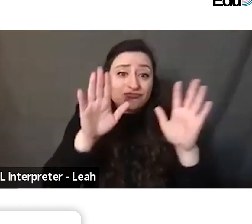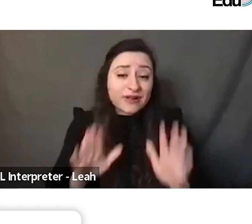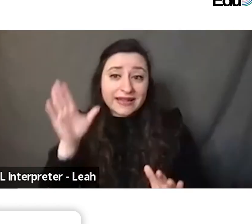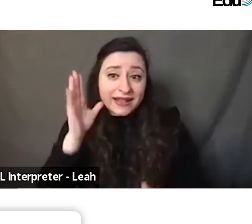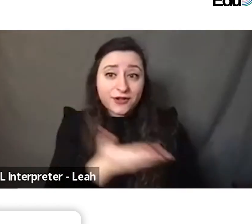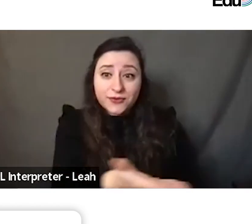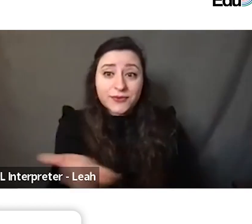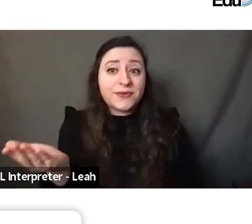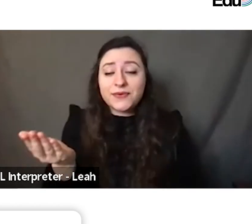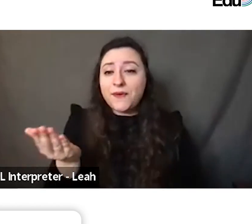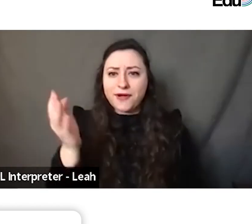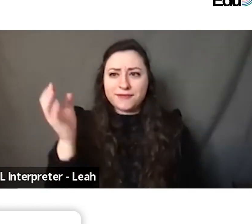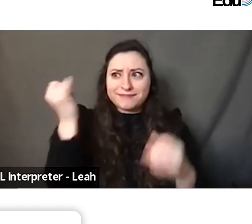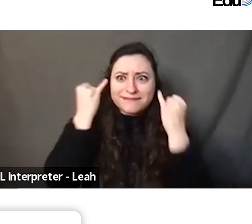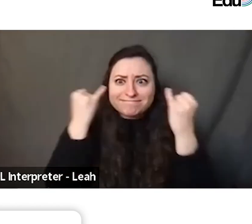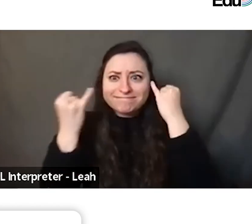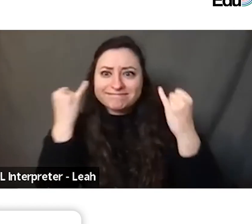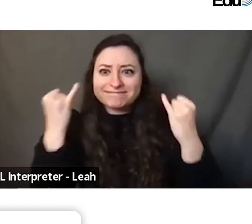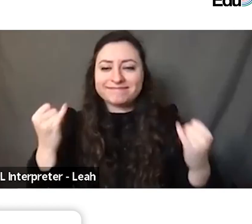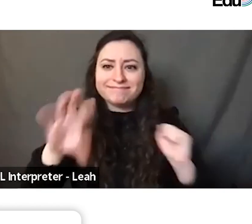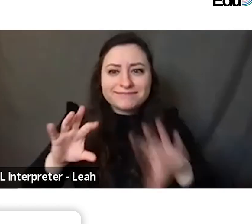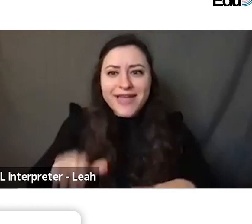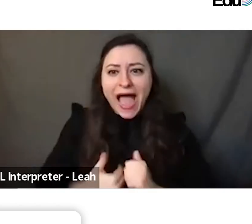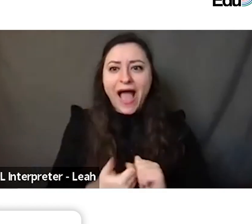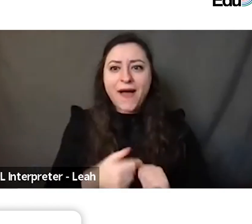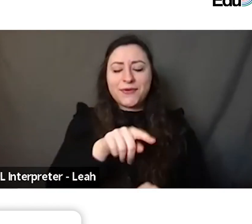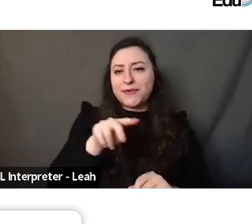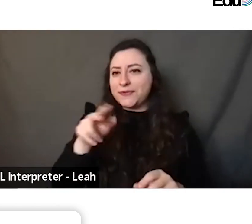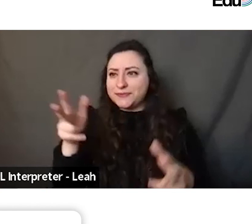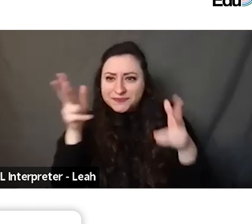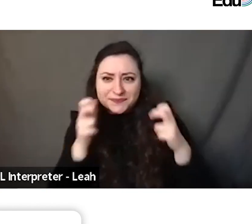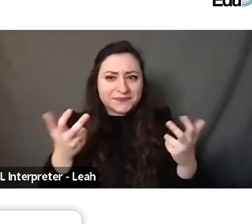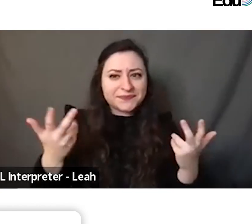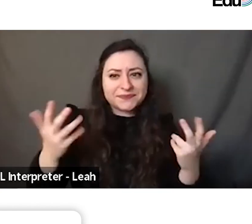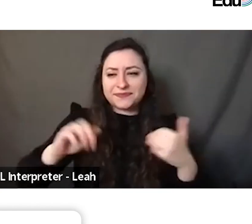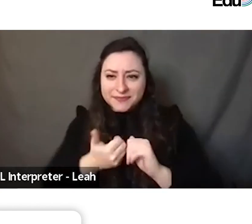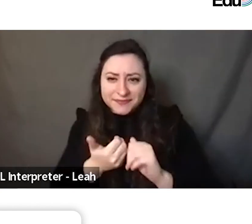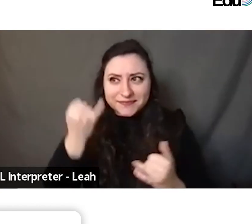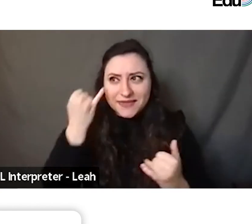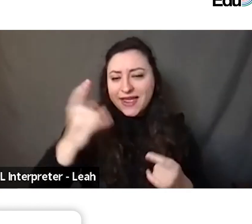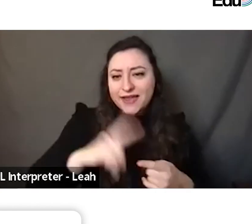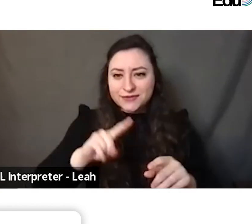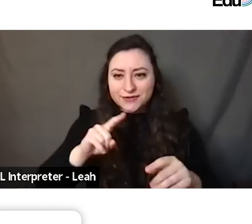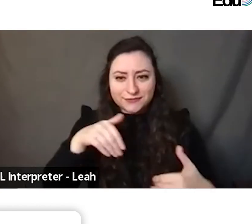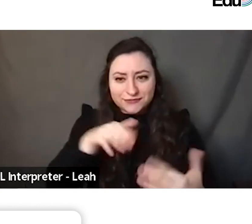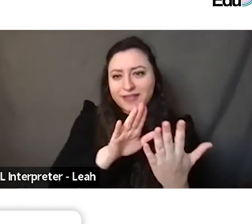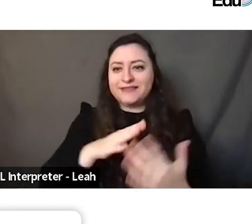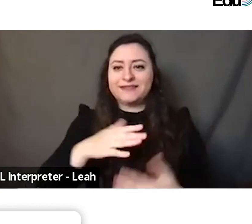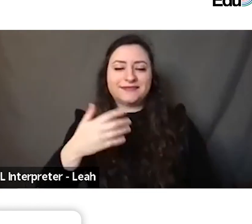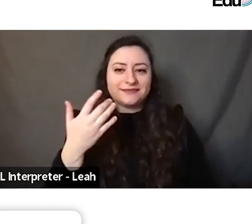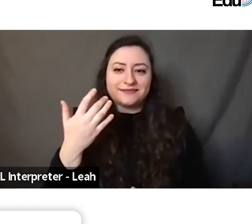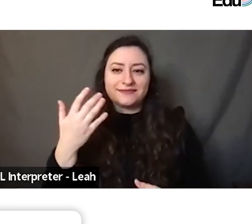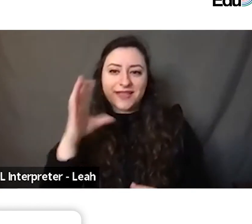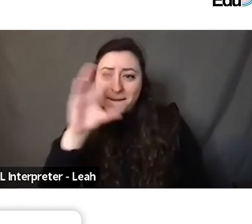y'all's strategy ideas. How would you conceive of a phase 2 and get brands to reply to these